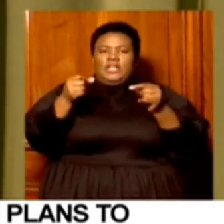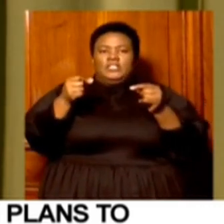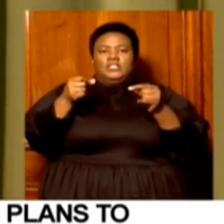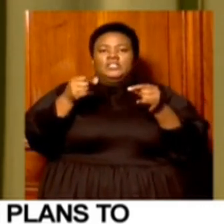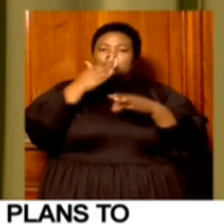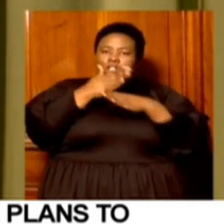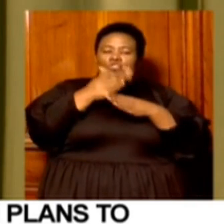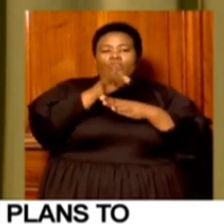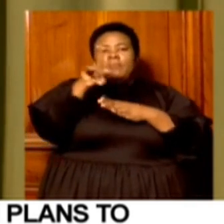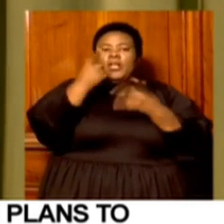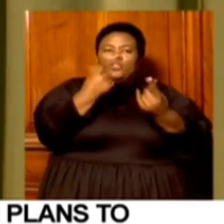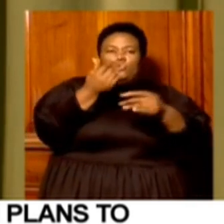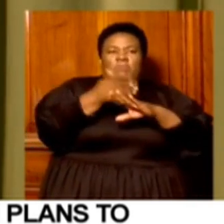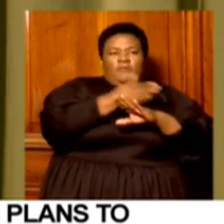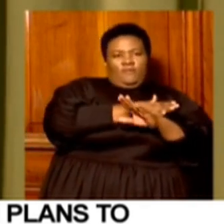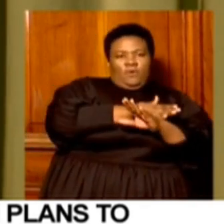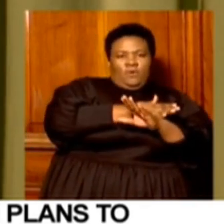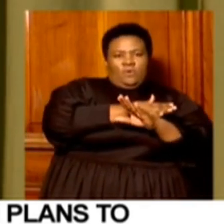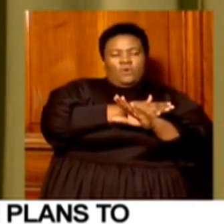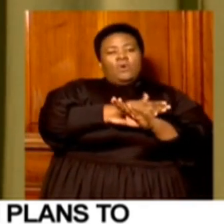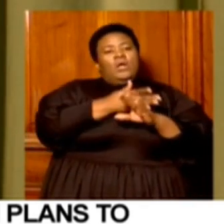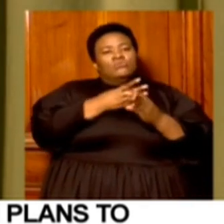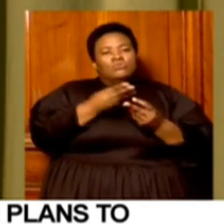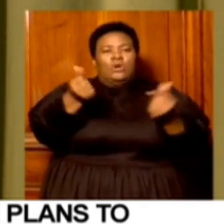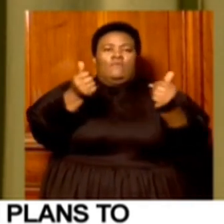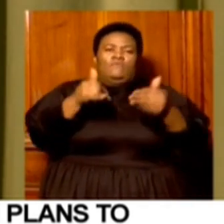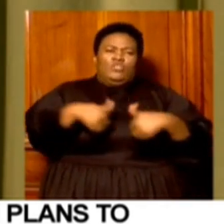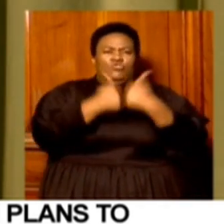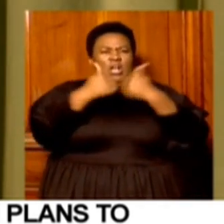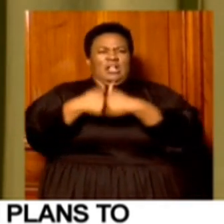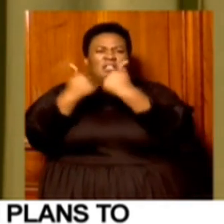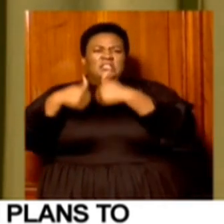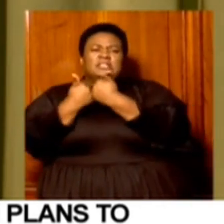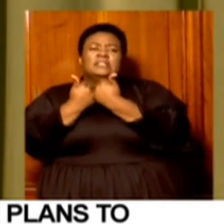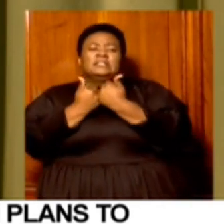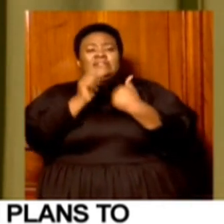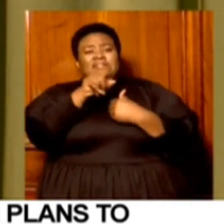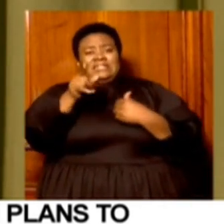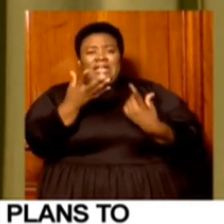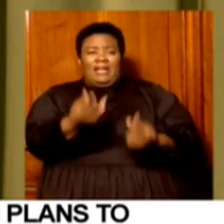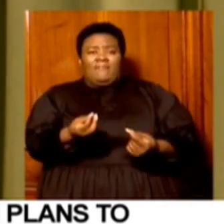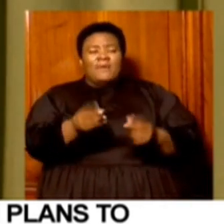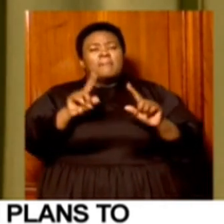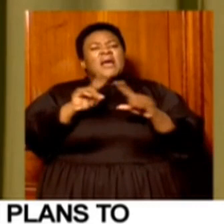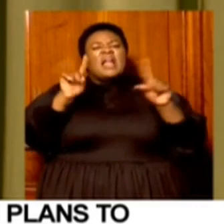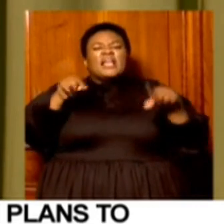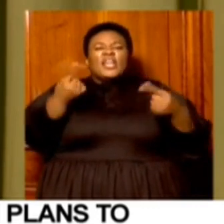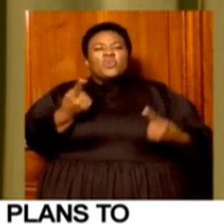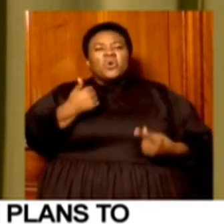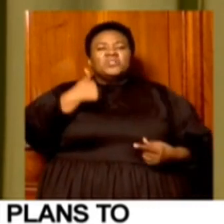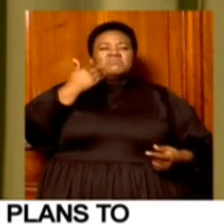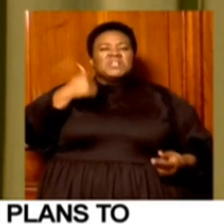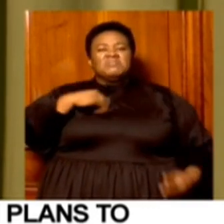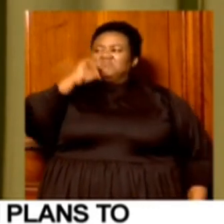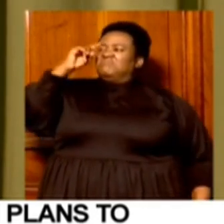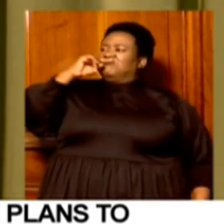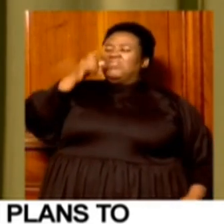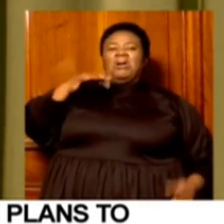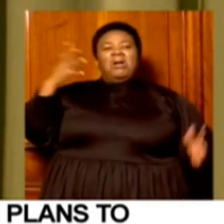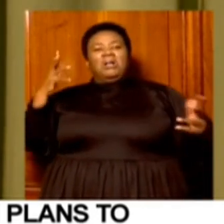industry and address all the challenges. And I can't address these challenges by being arrogant. In not so long ago,